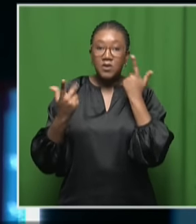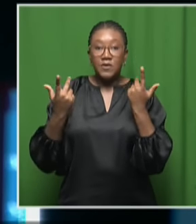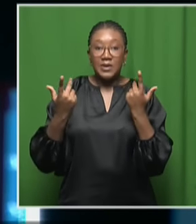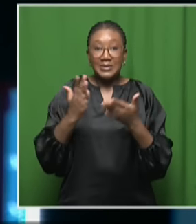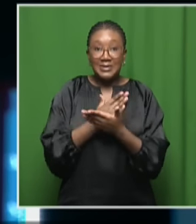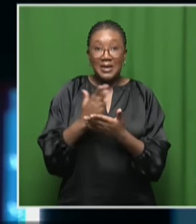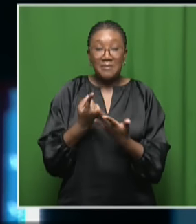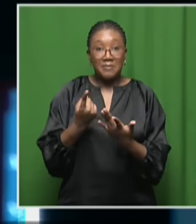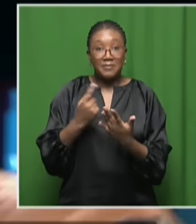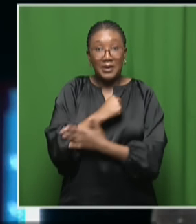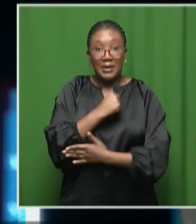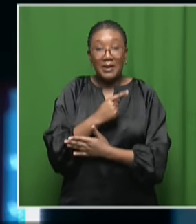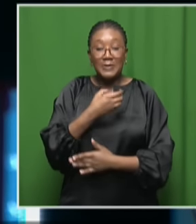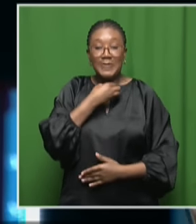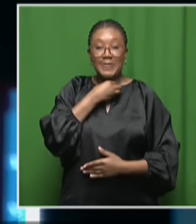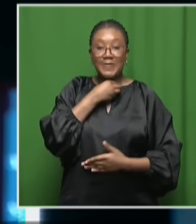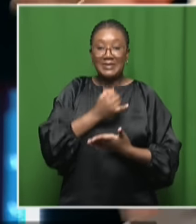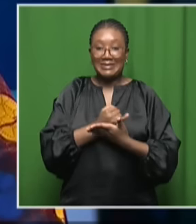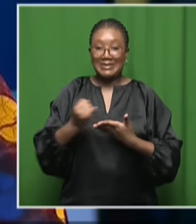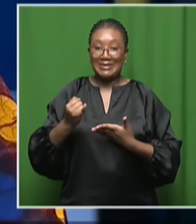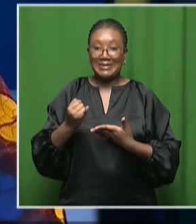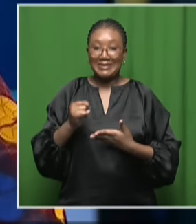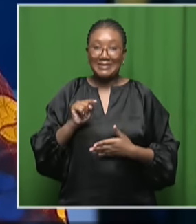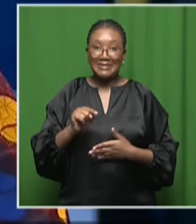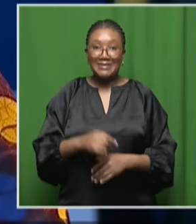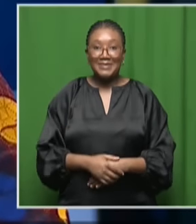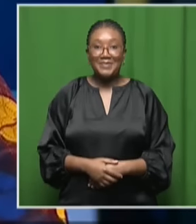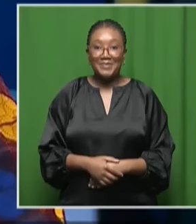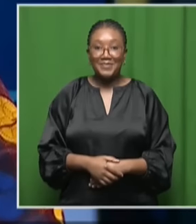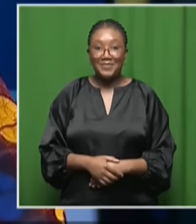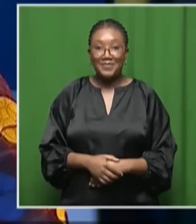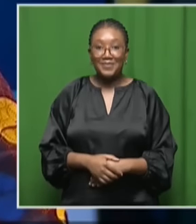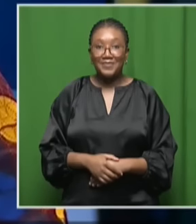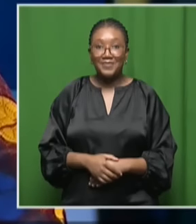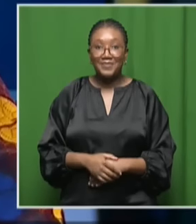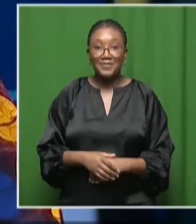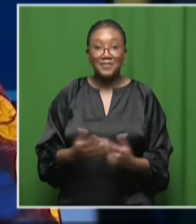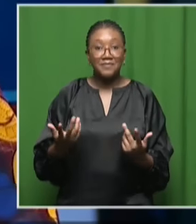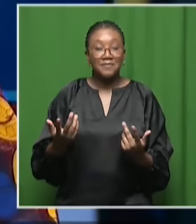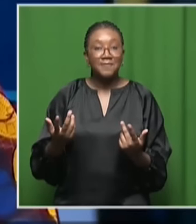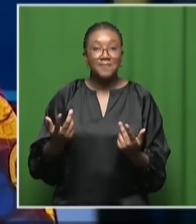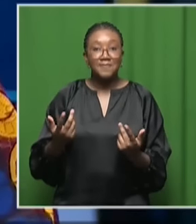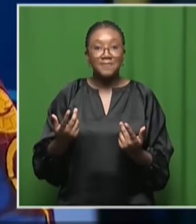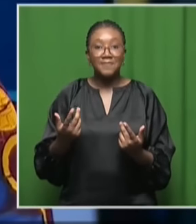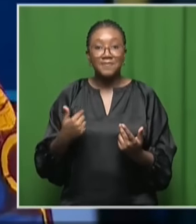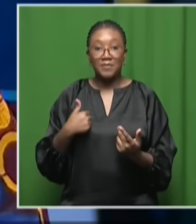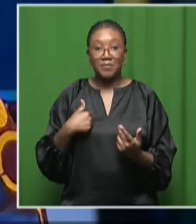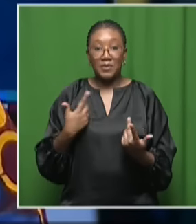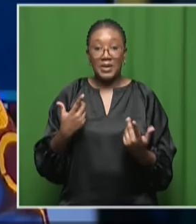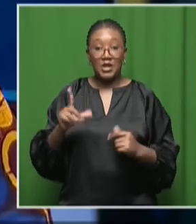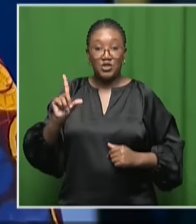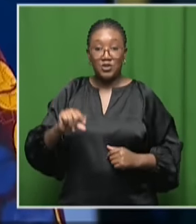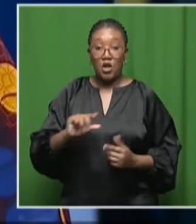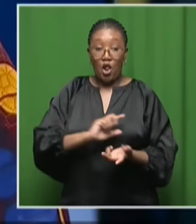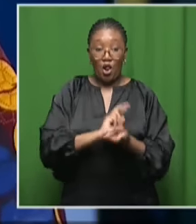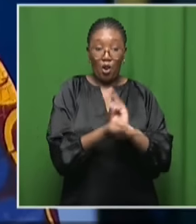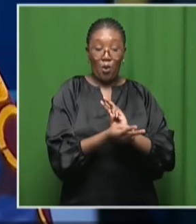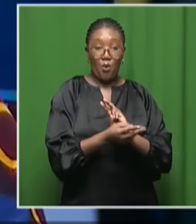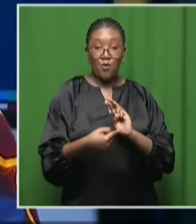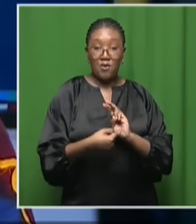burden. Yes, and so, how do you ensure that you can have cheaper loans?